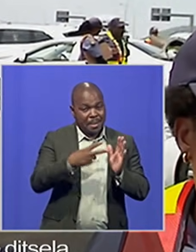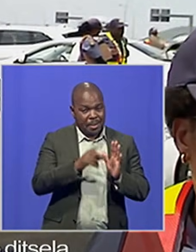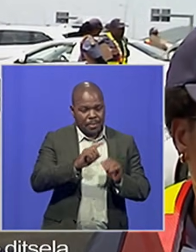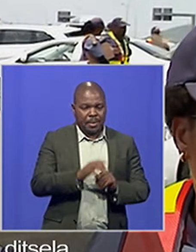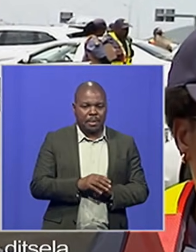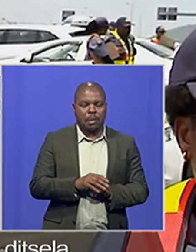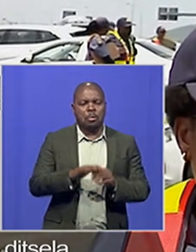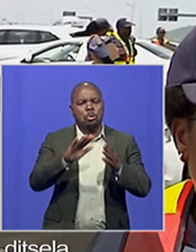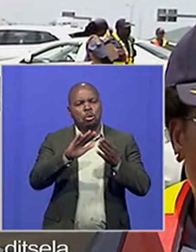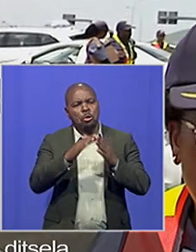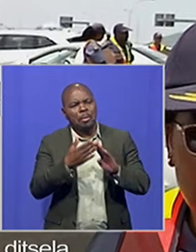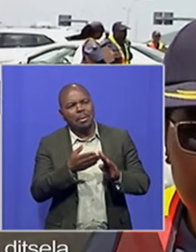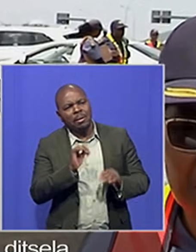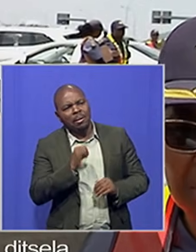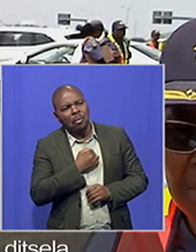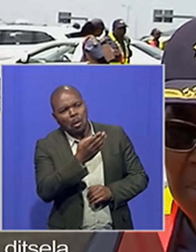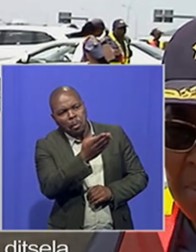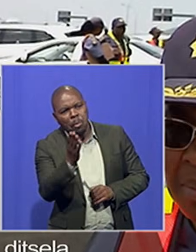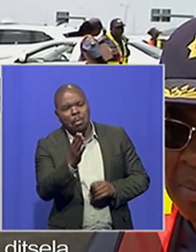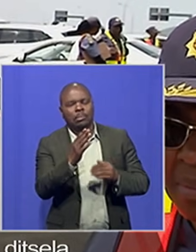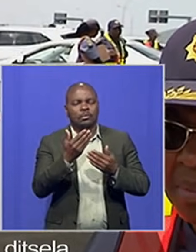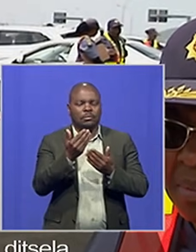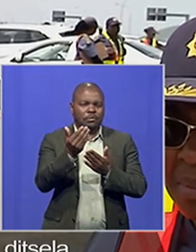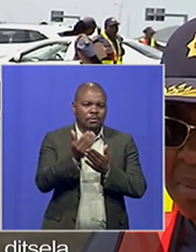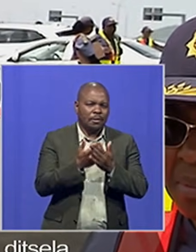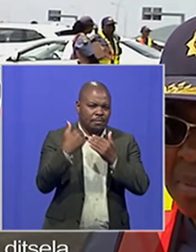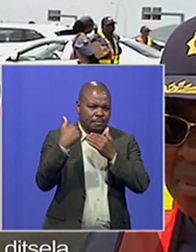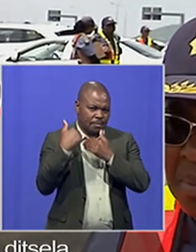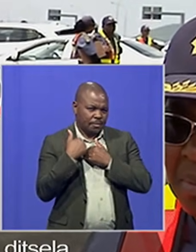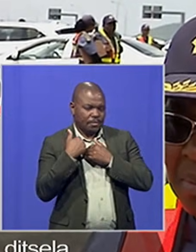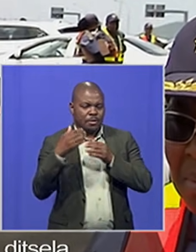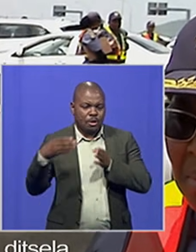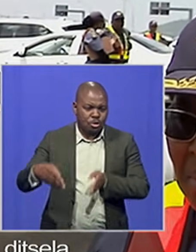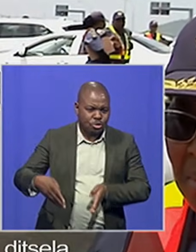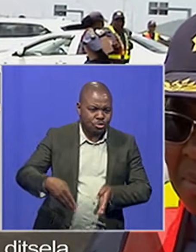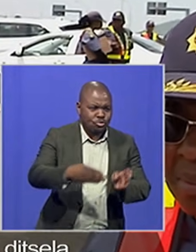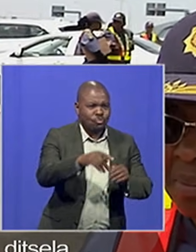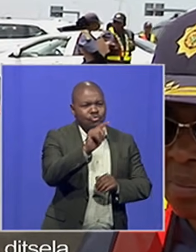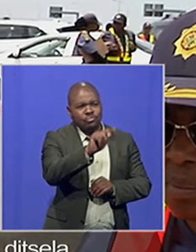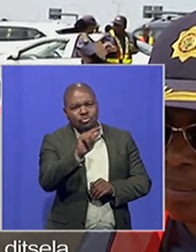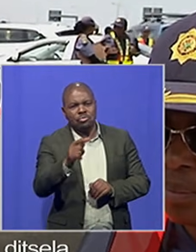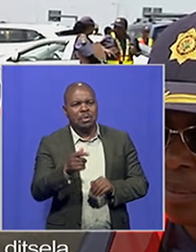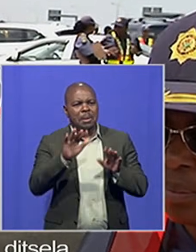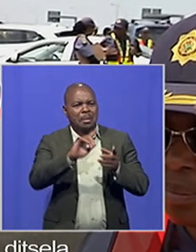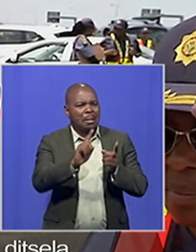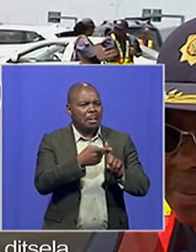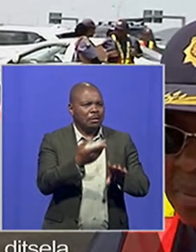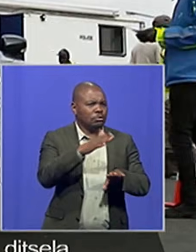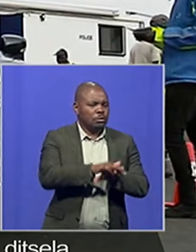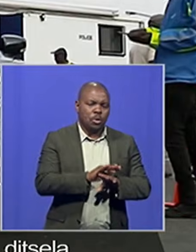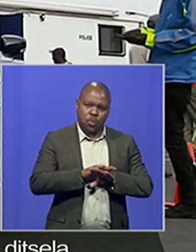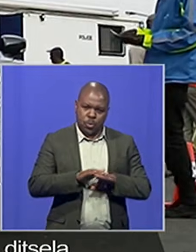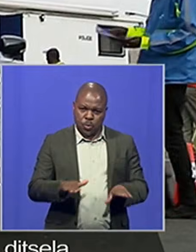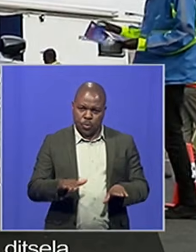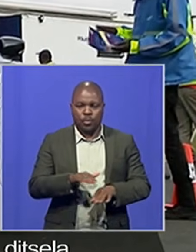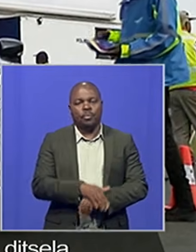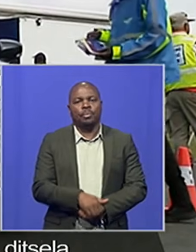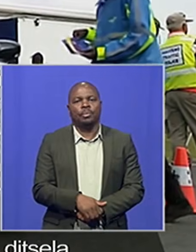our communities are safe, feel safe, our roads are not killing spots.